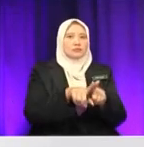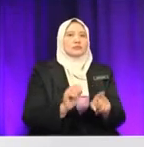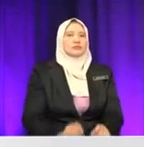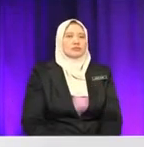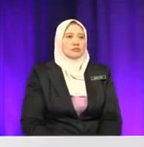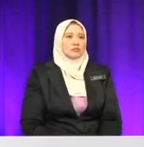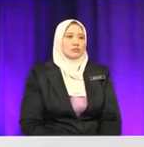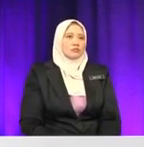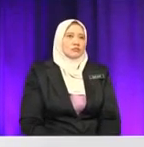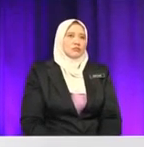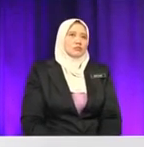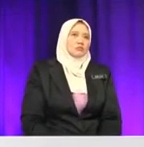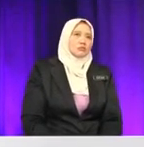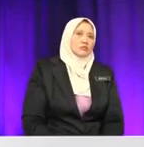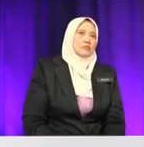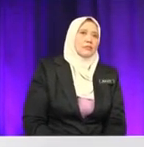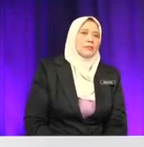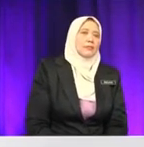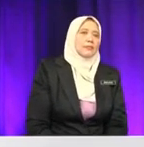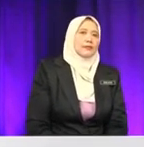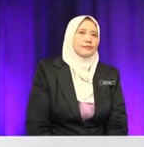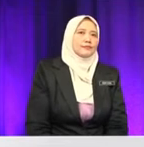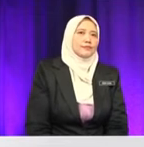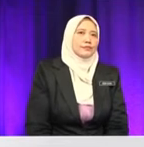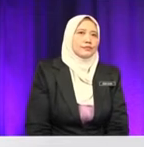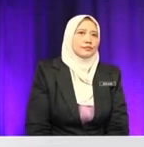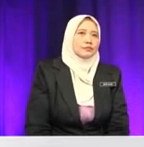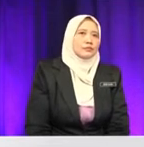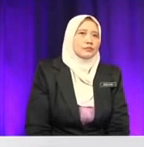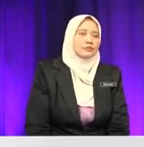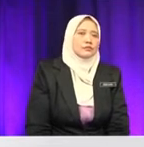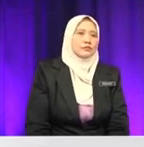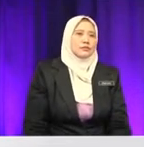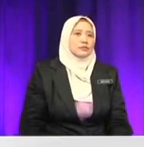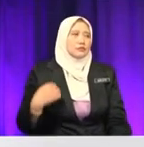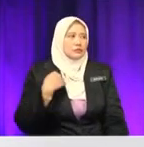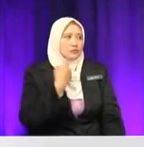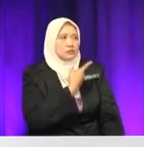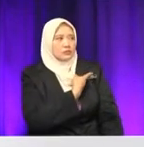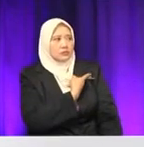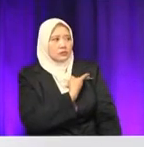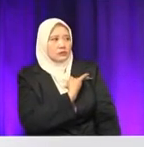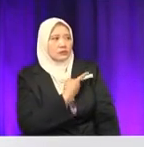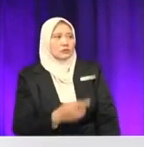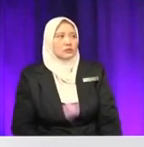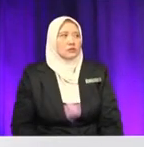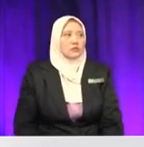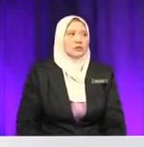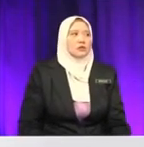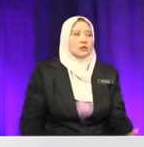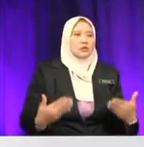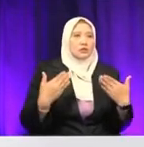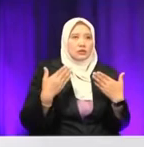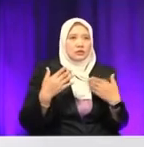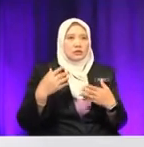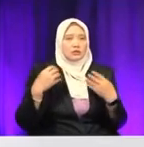conclusion. Okay. Right, madam? Yes. Right. So they have already come to their conclusion, mm-hmm. and you can